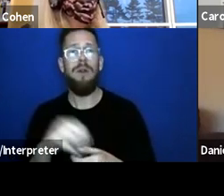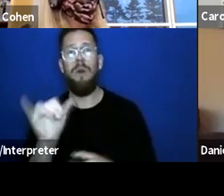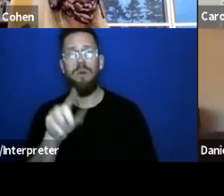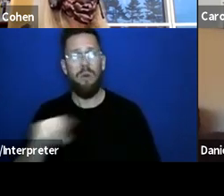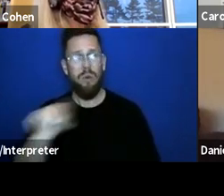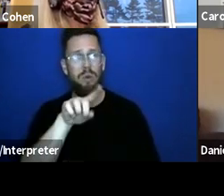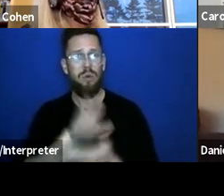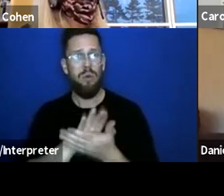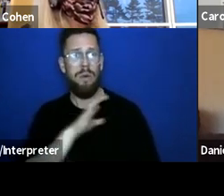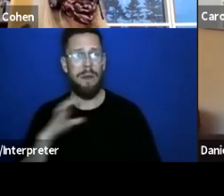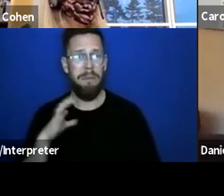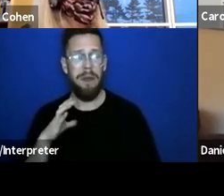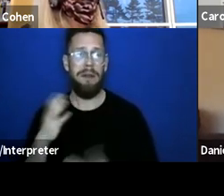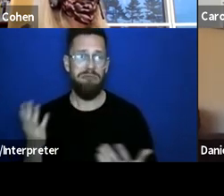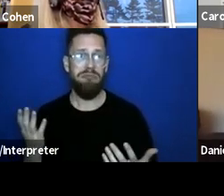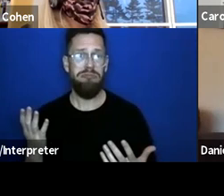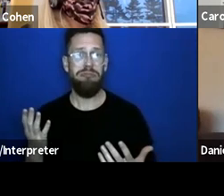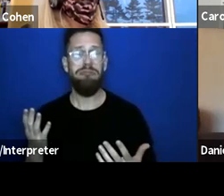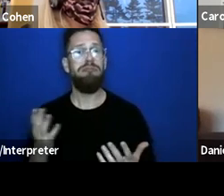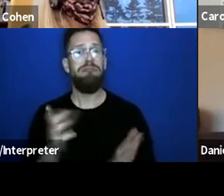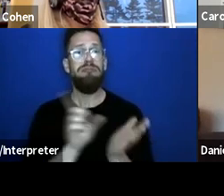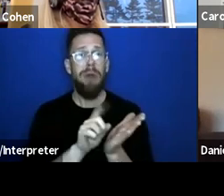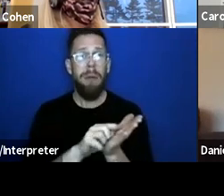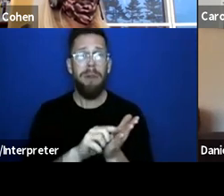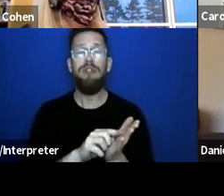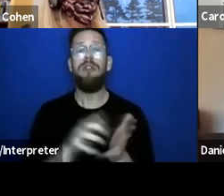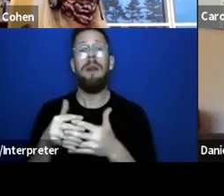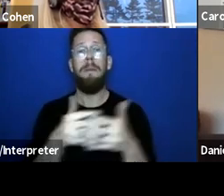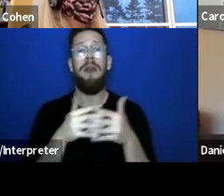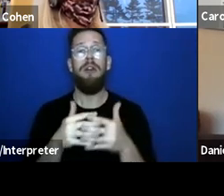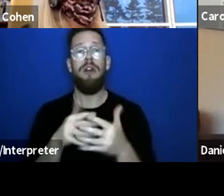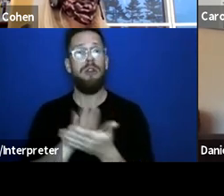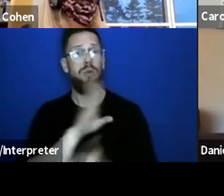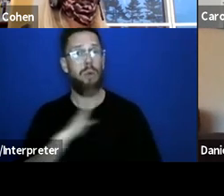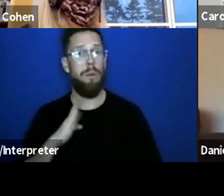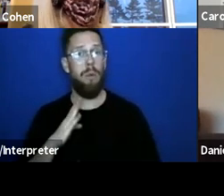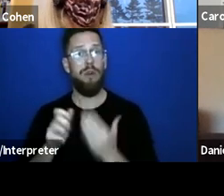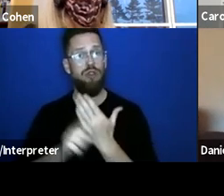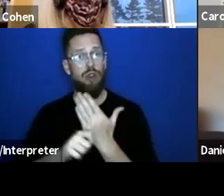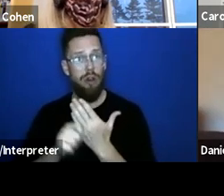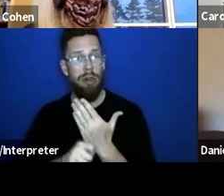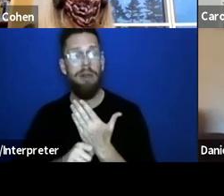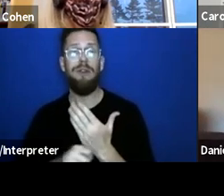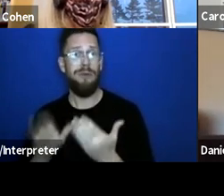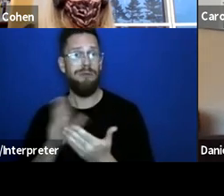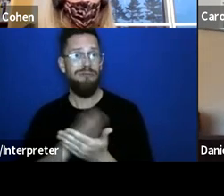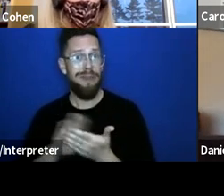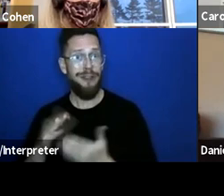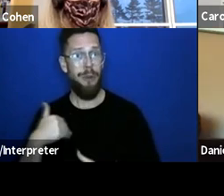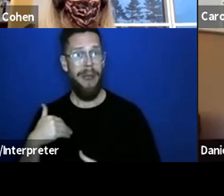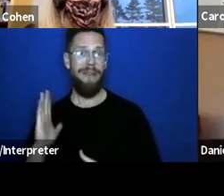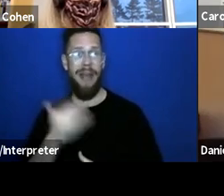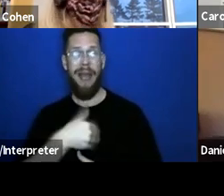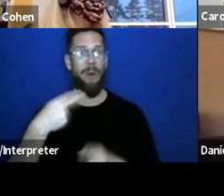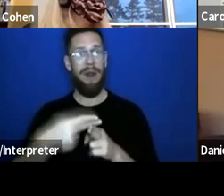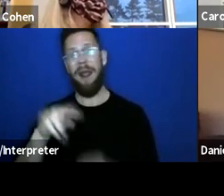school committee. And it's published in the American School Board Journal. So it's nice to have the Norton name